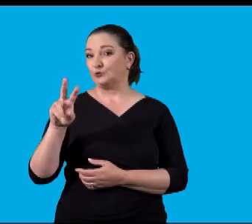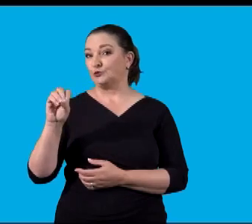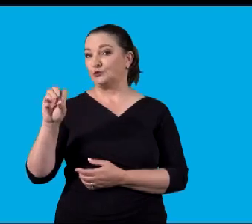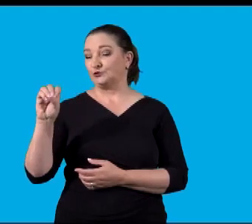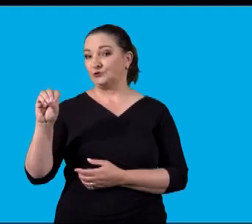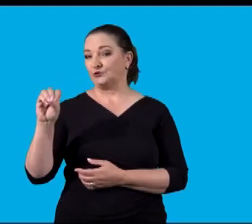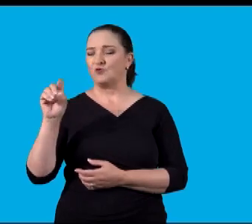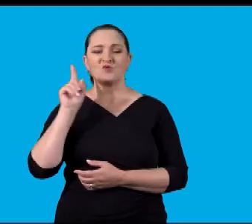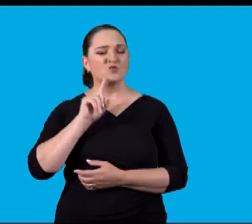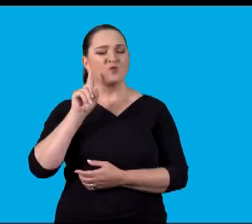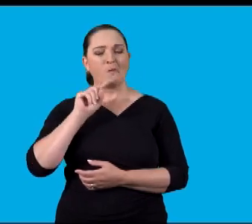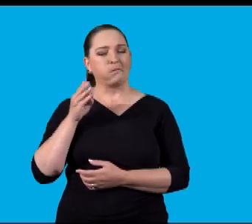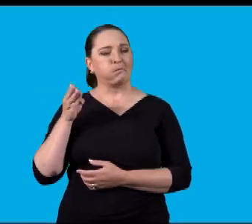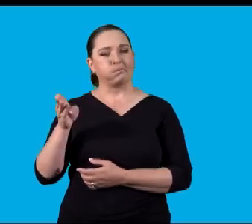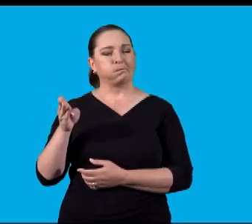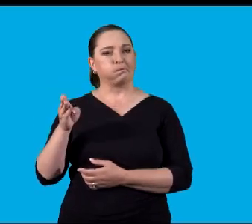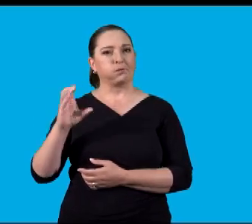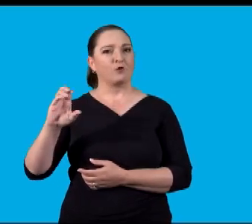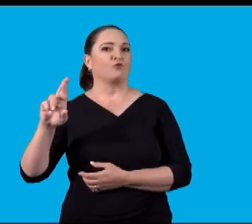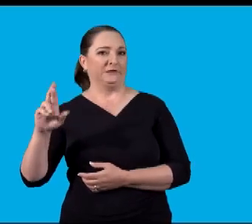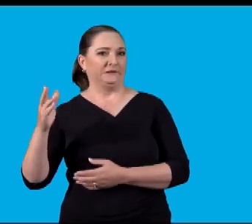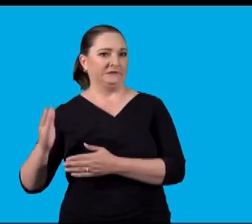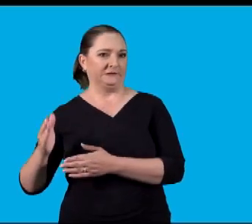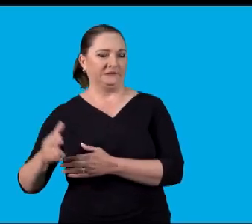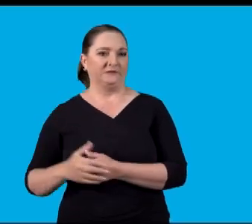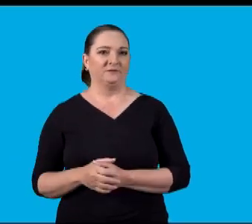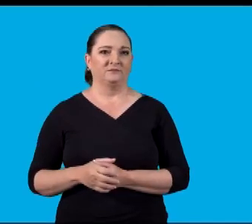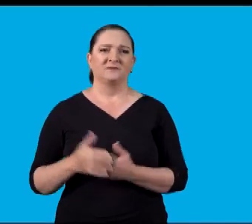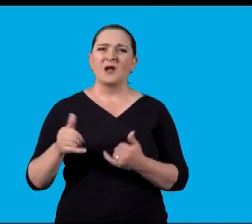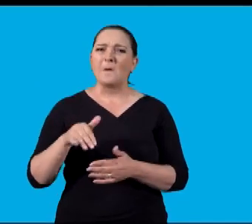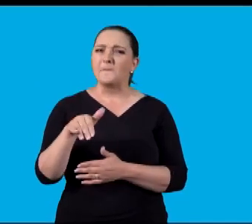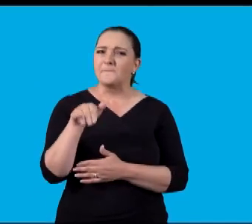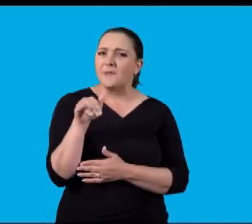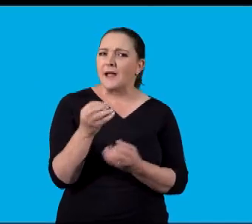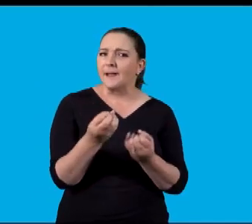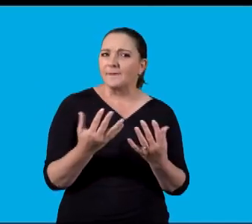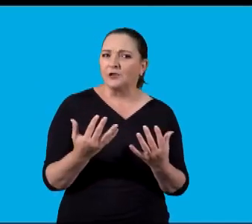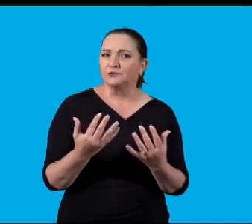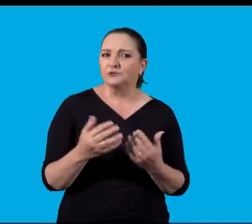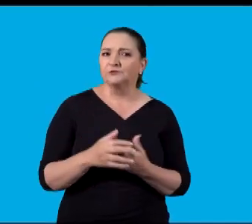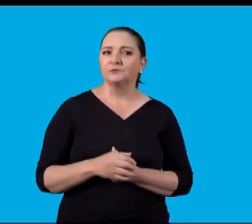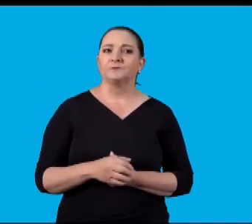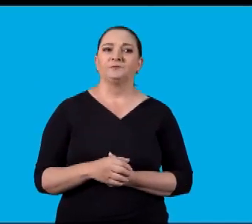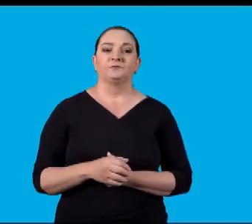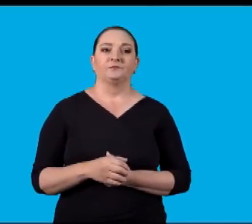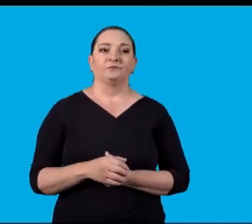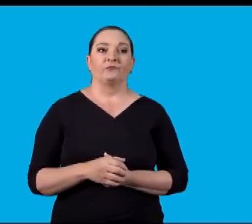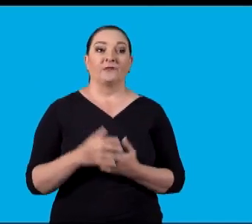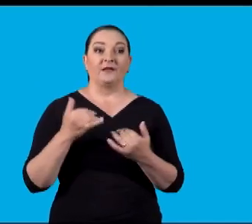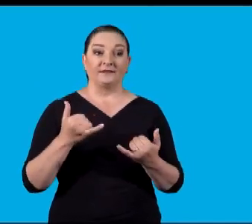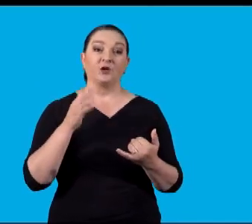415,200, always on the credit side. So what we want is the bank amount there. Have your calculator